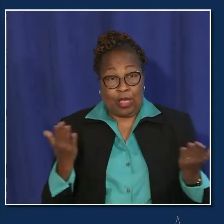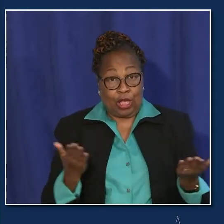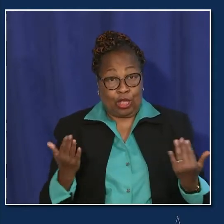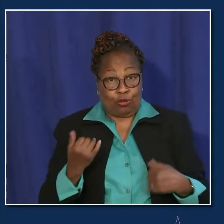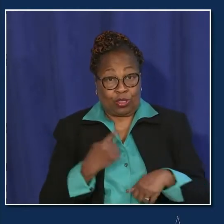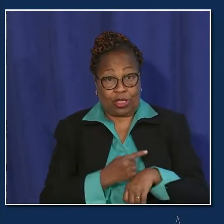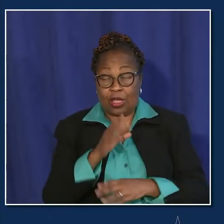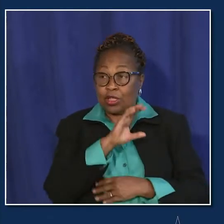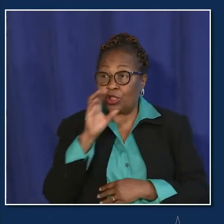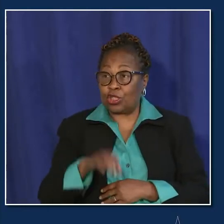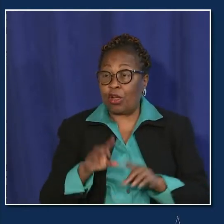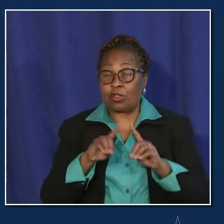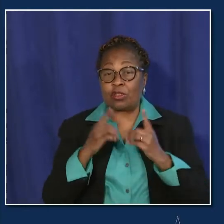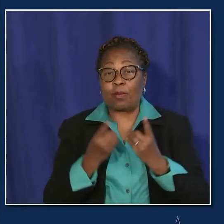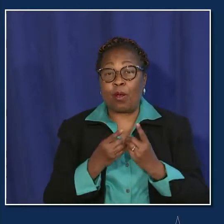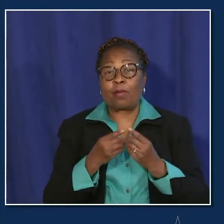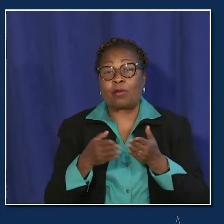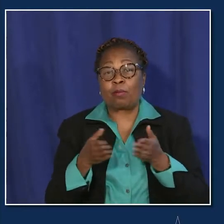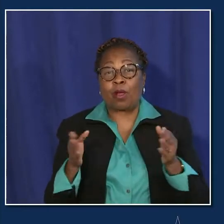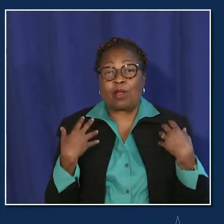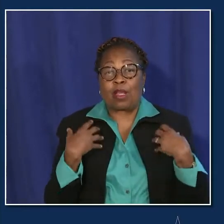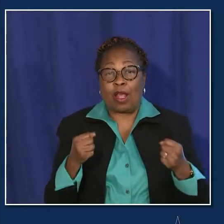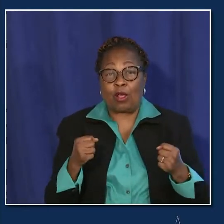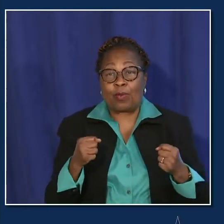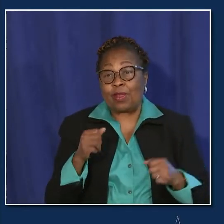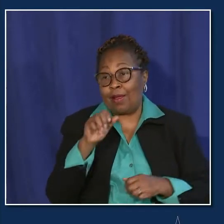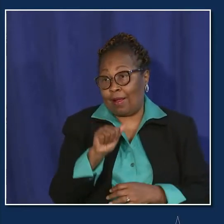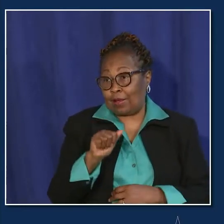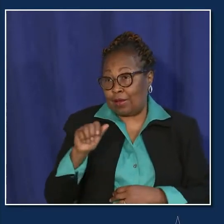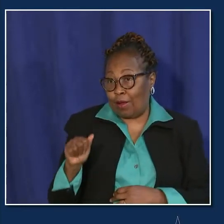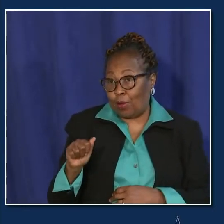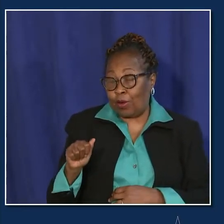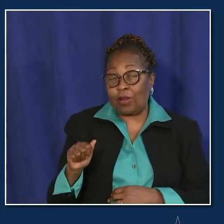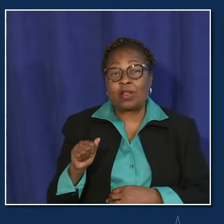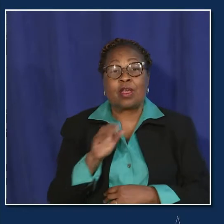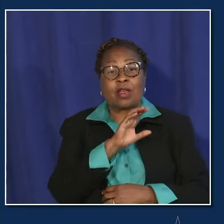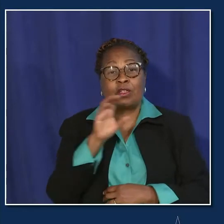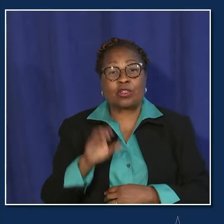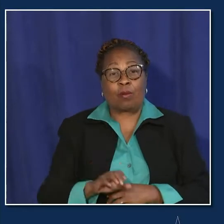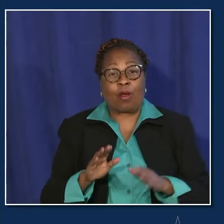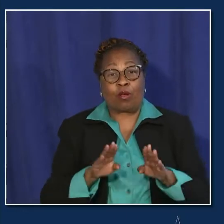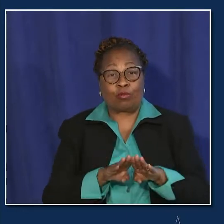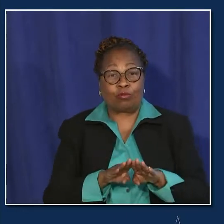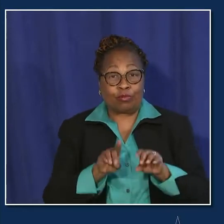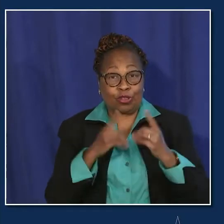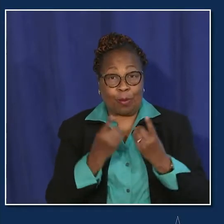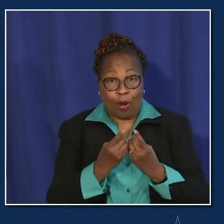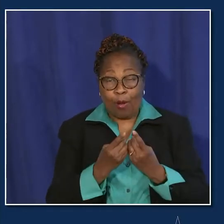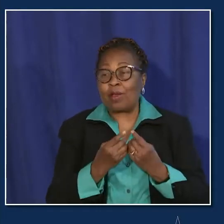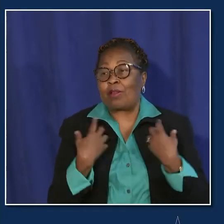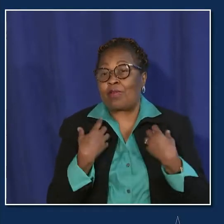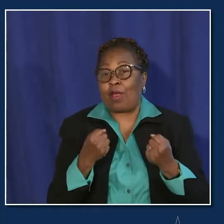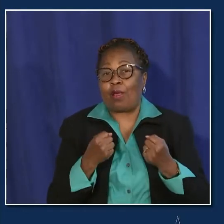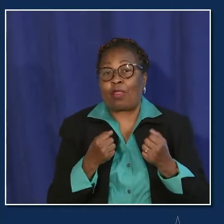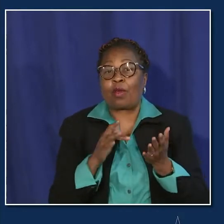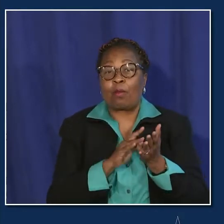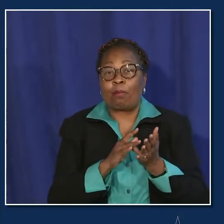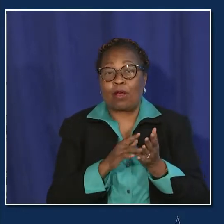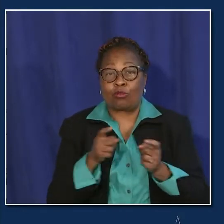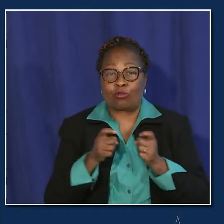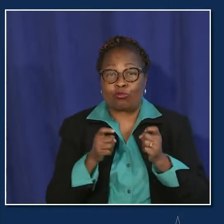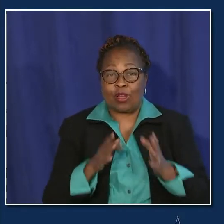Chicago Department of Public Health Commissioner Dr. Allison Arwady and Chicago Department of Public Health Medical Director Dr.